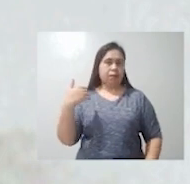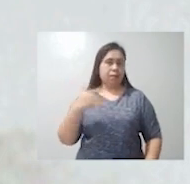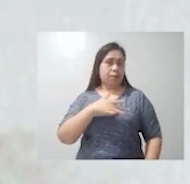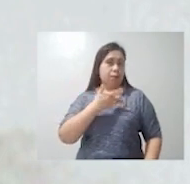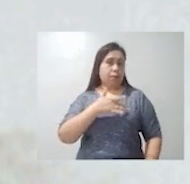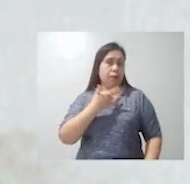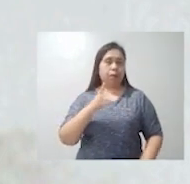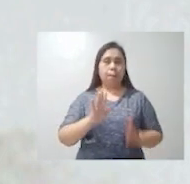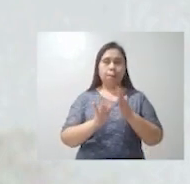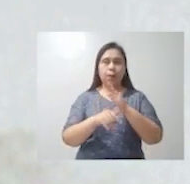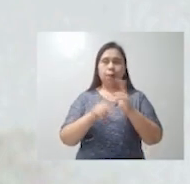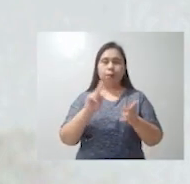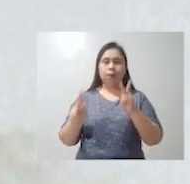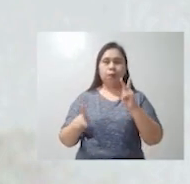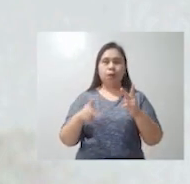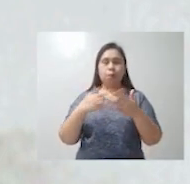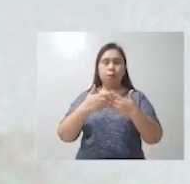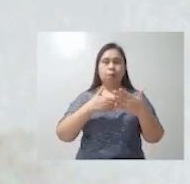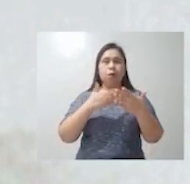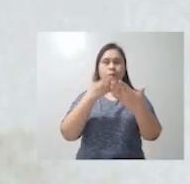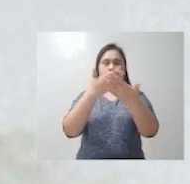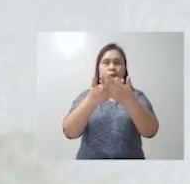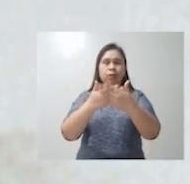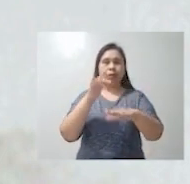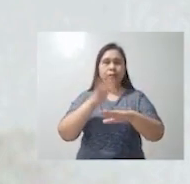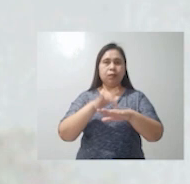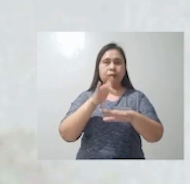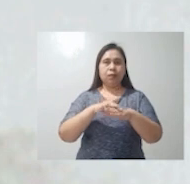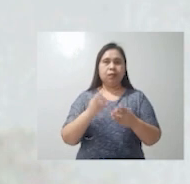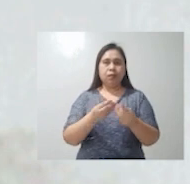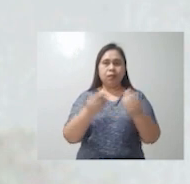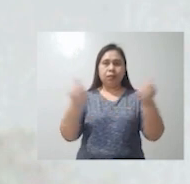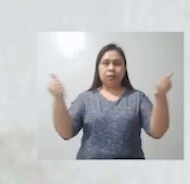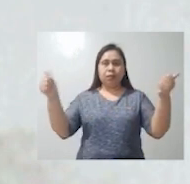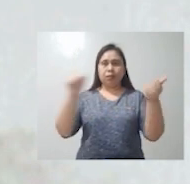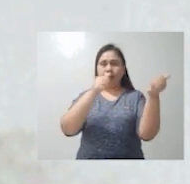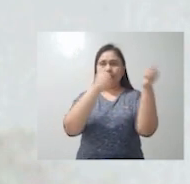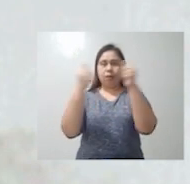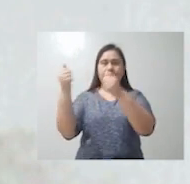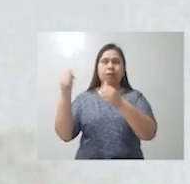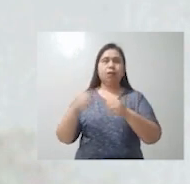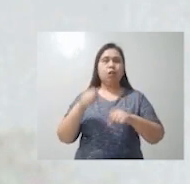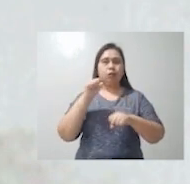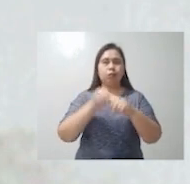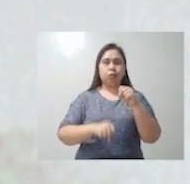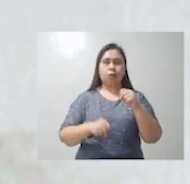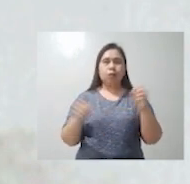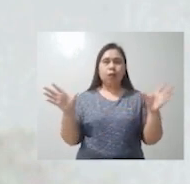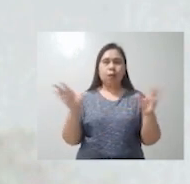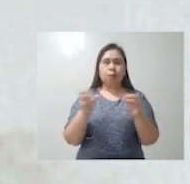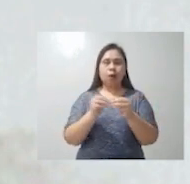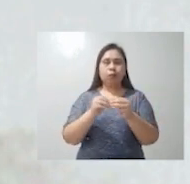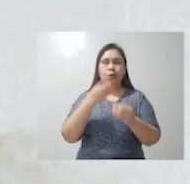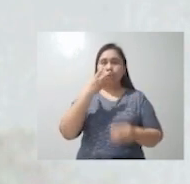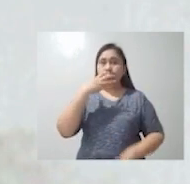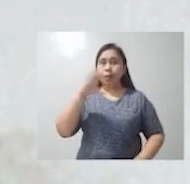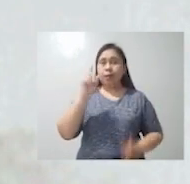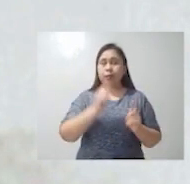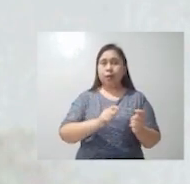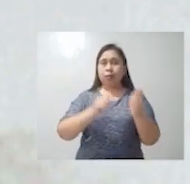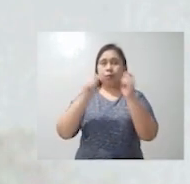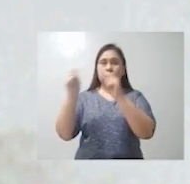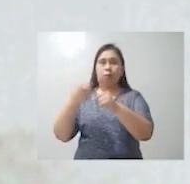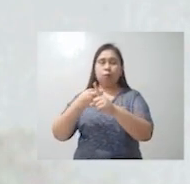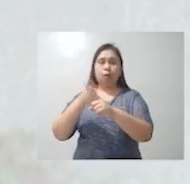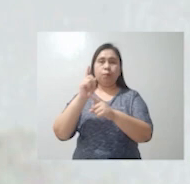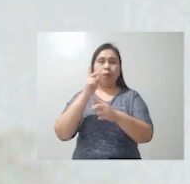even reach the skin, their energy may have already dissipated in the air. Thus, the amount of heat transferred to the hands of